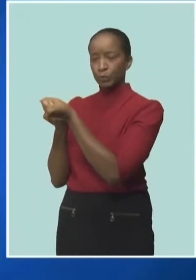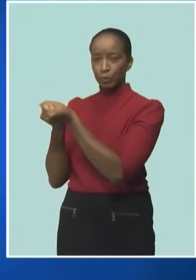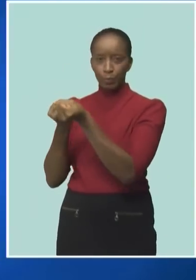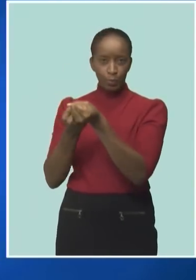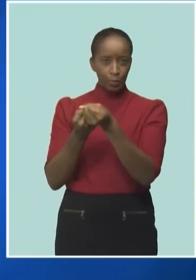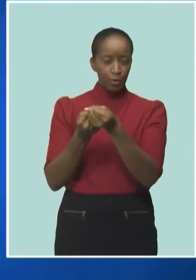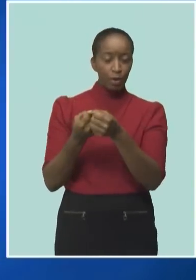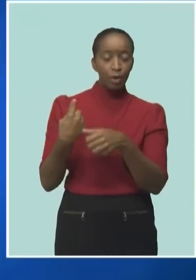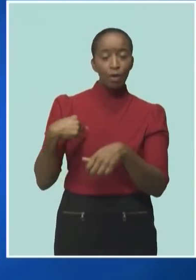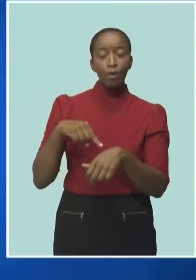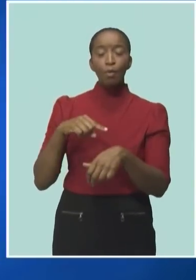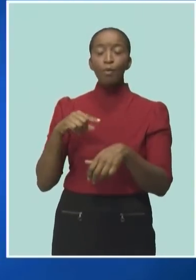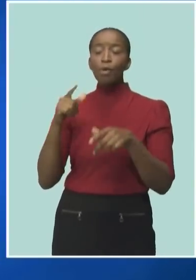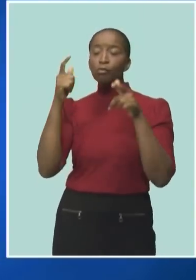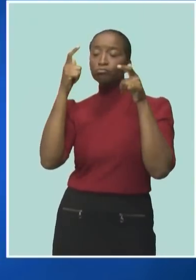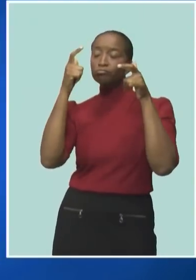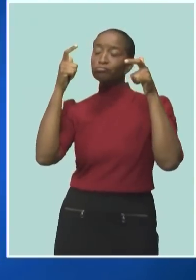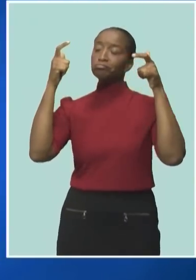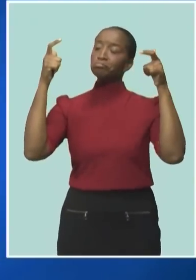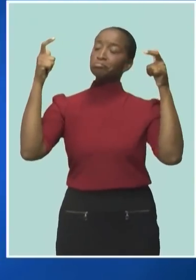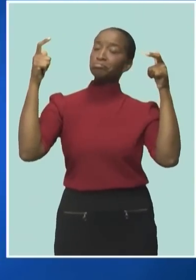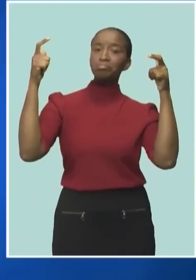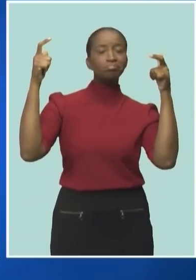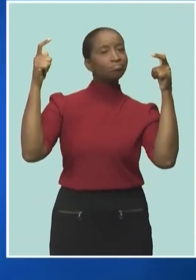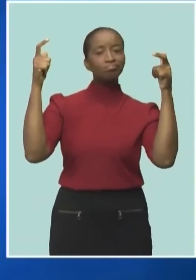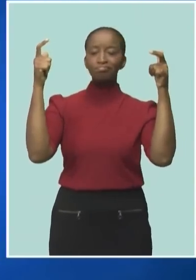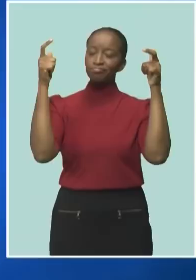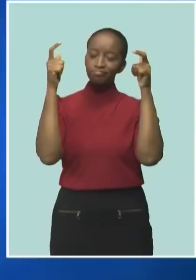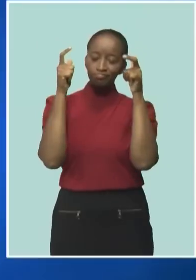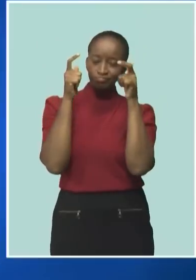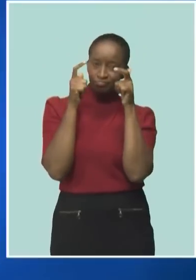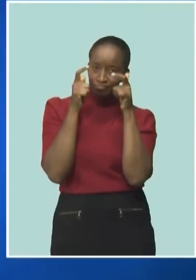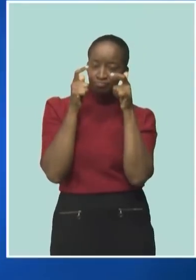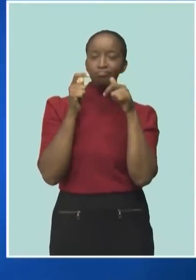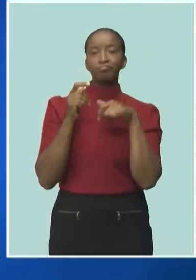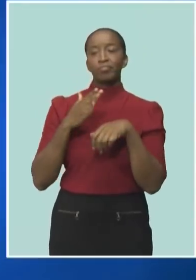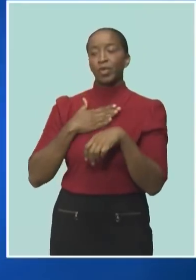times. As my Prime Minister, Mia Mottley, intimates,